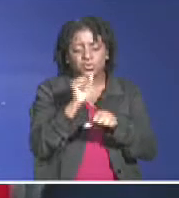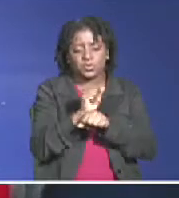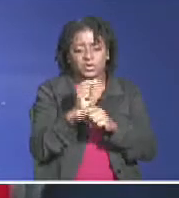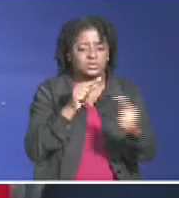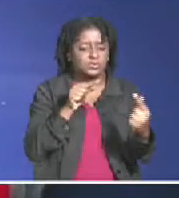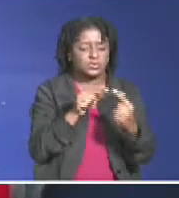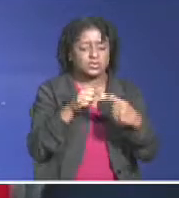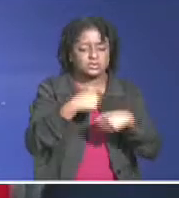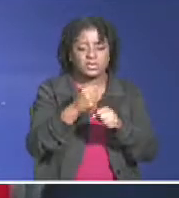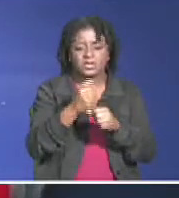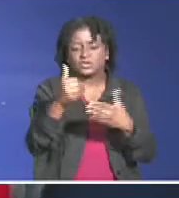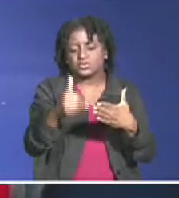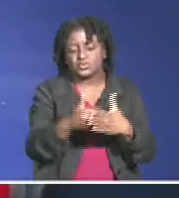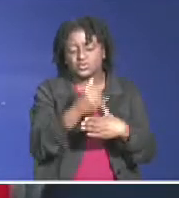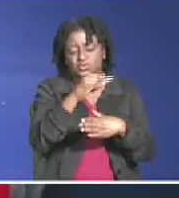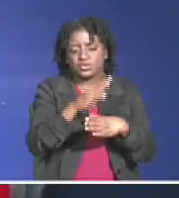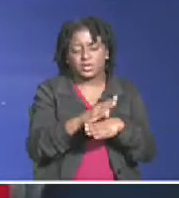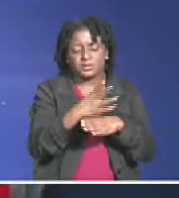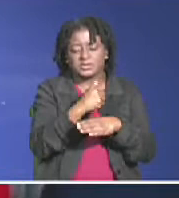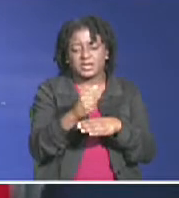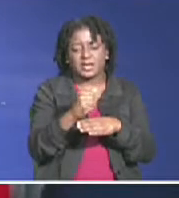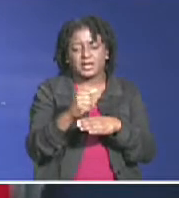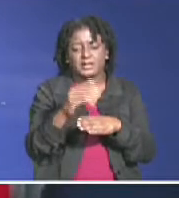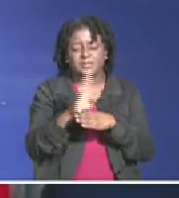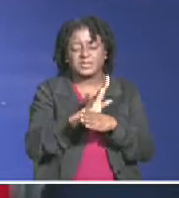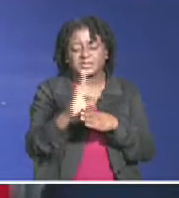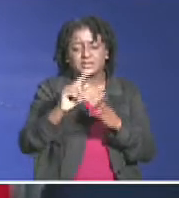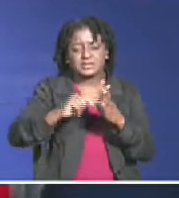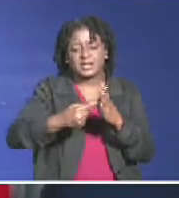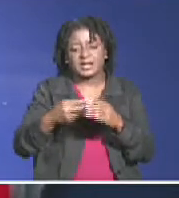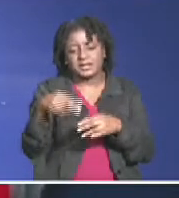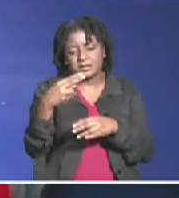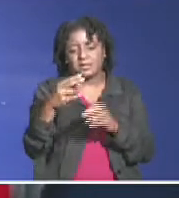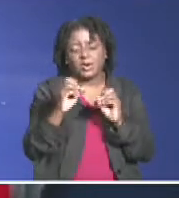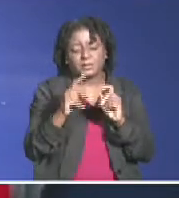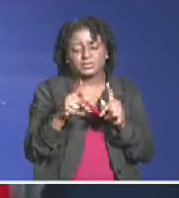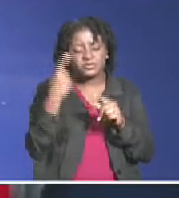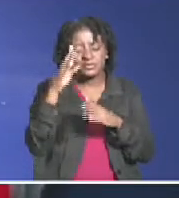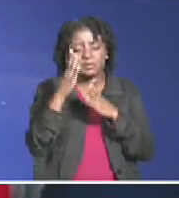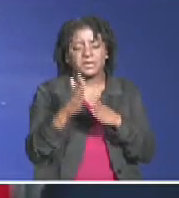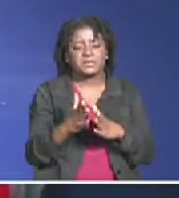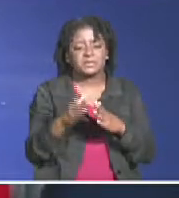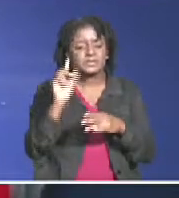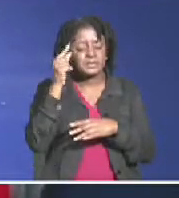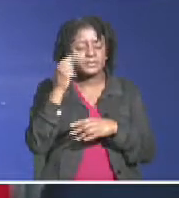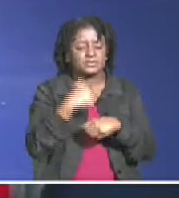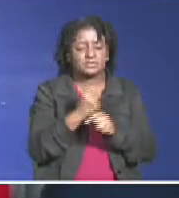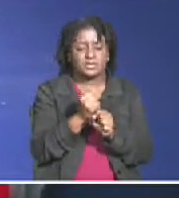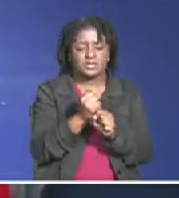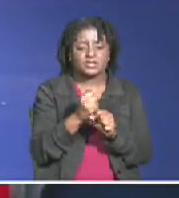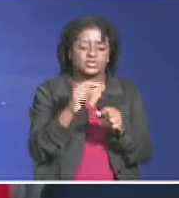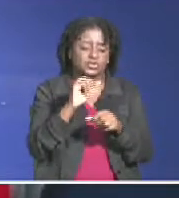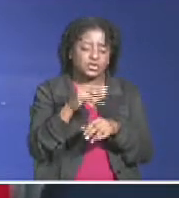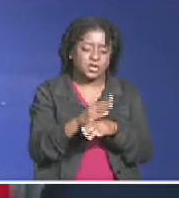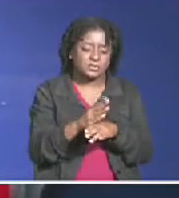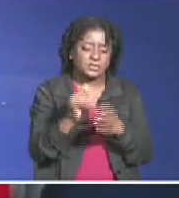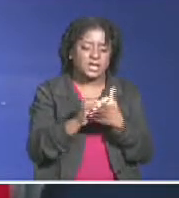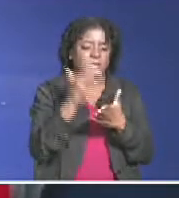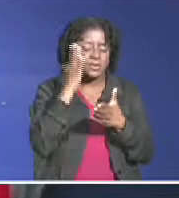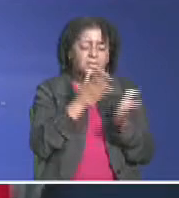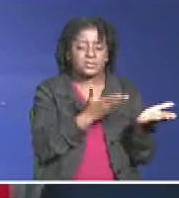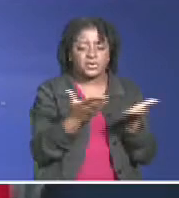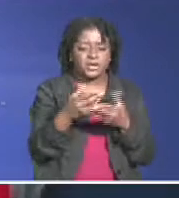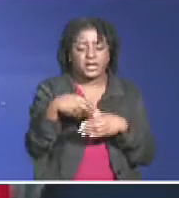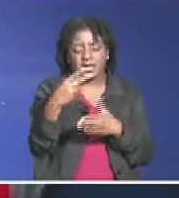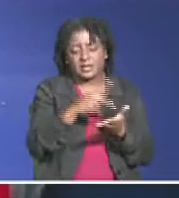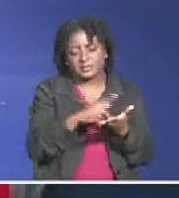new jobs and entrepreneurial opportunities for Bahamians. He says government is creating jobs that will bring with them high